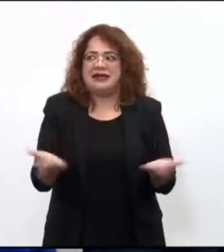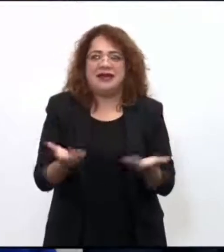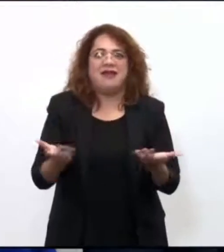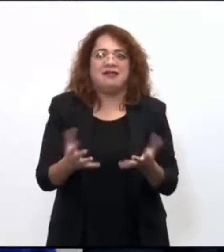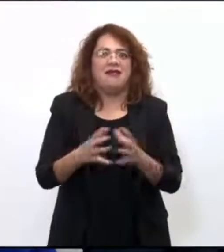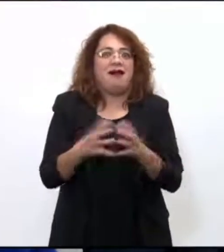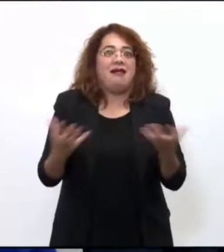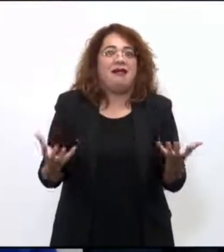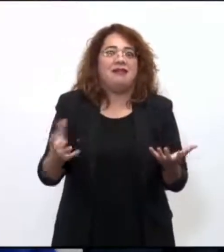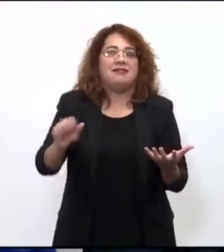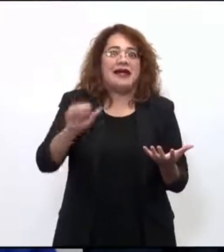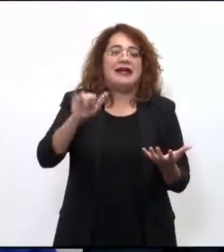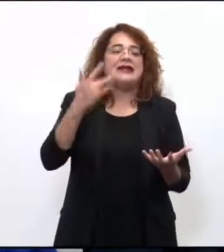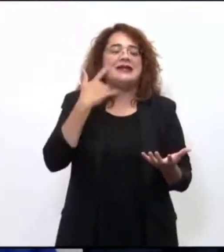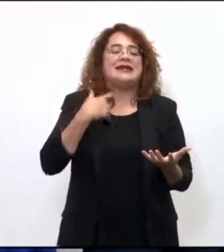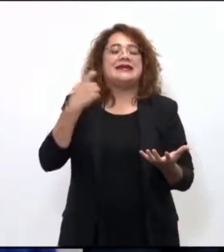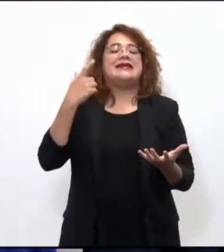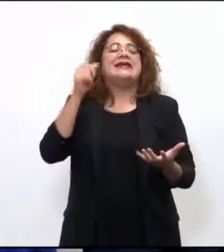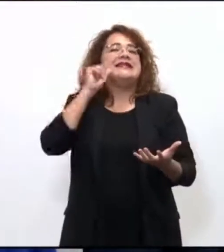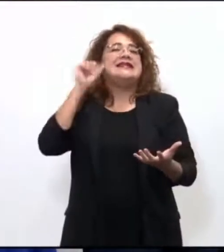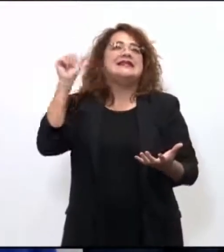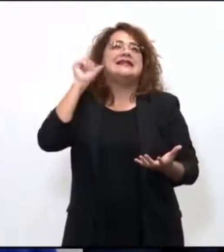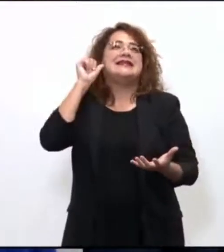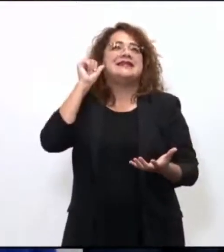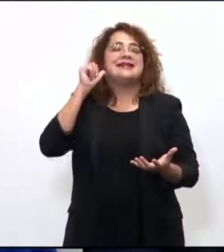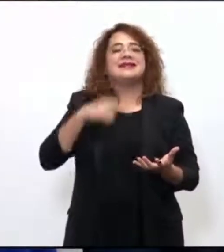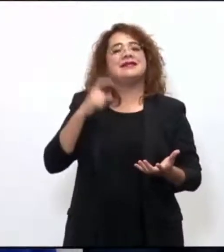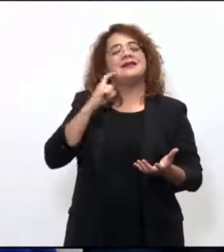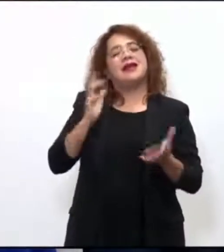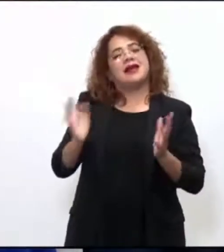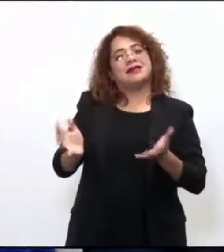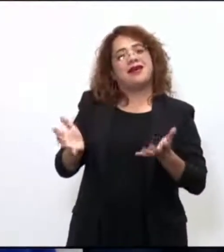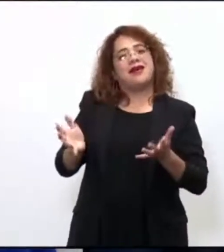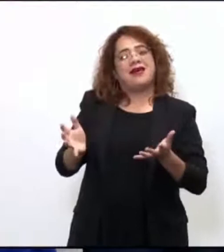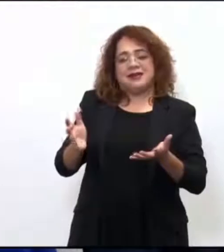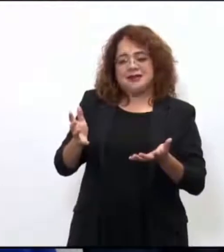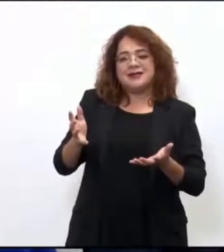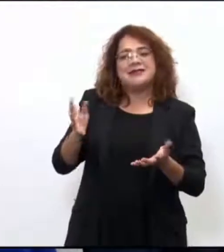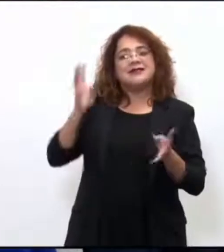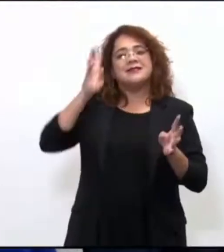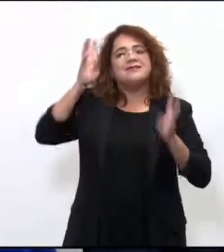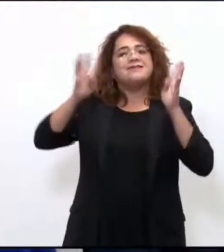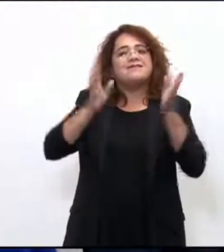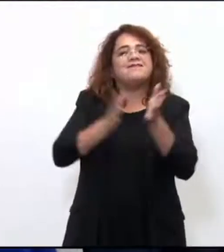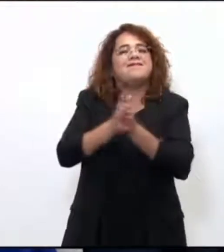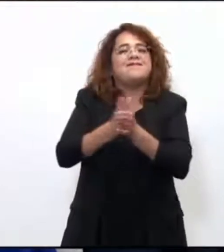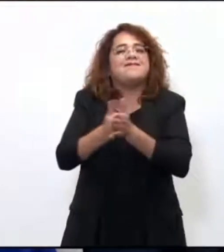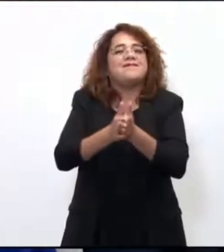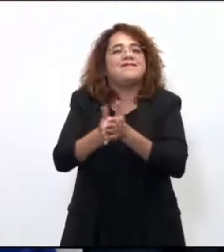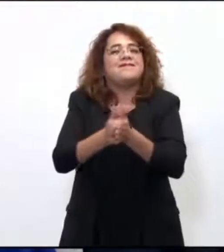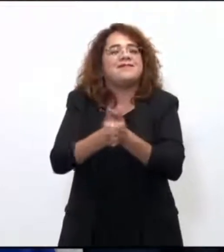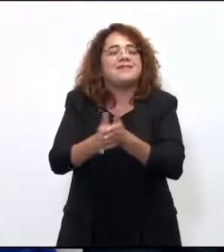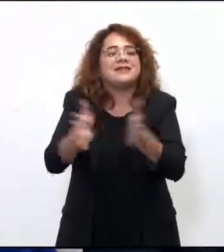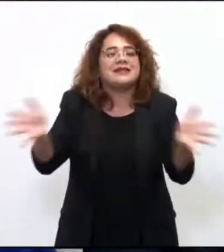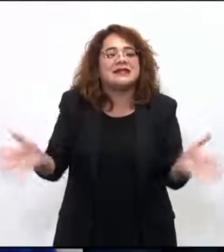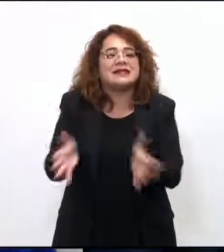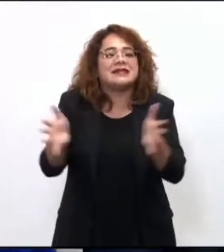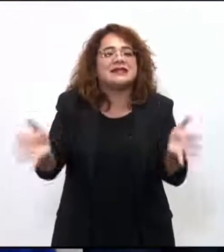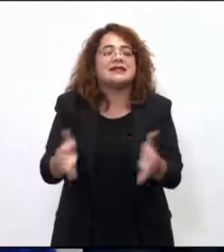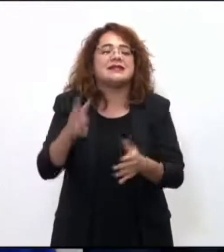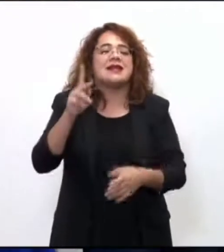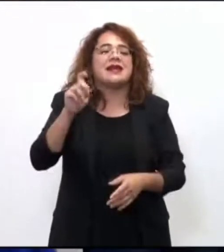lot. I mean, in fact, just yesterday I had a conversation on this very topic, on the incentives with our health director, Kelly